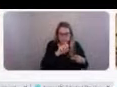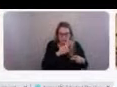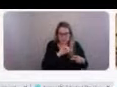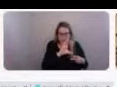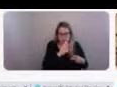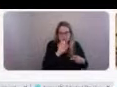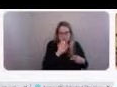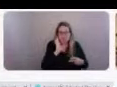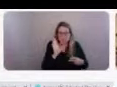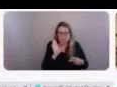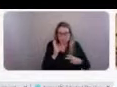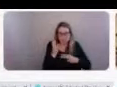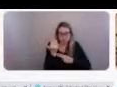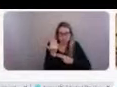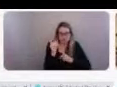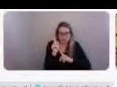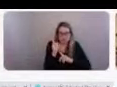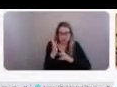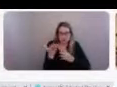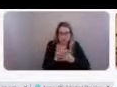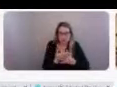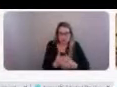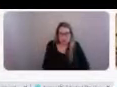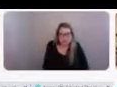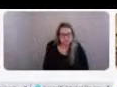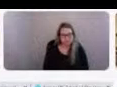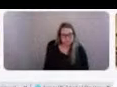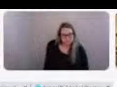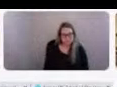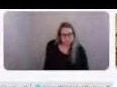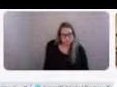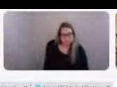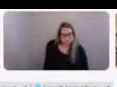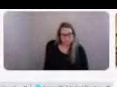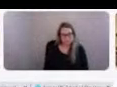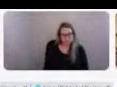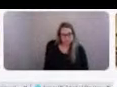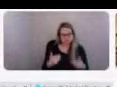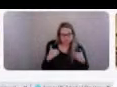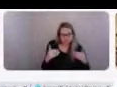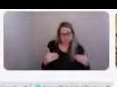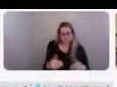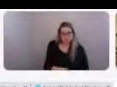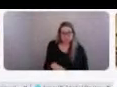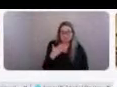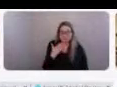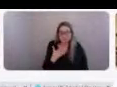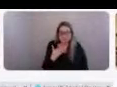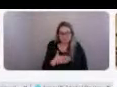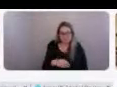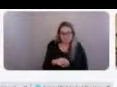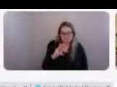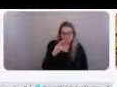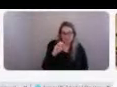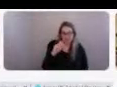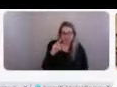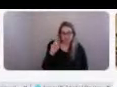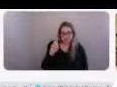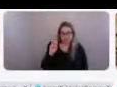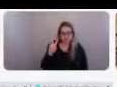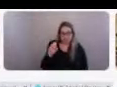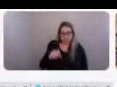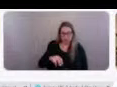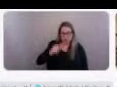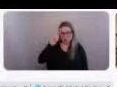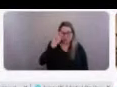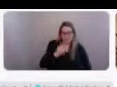then we will take a 15-minute break mr rakowski please please proceed thank you very much i'm mike rokowski i live in the north